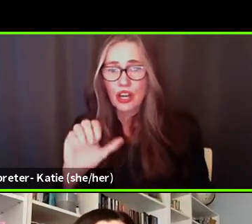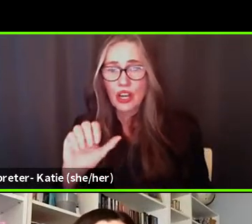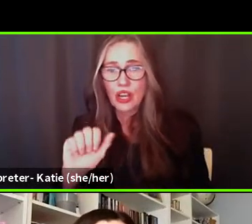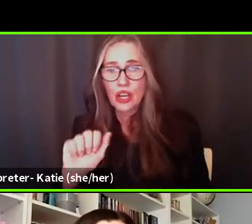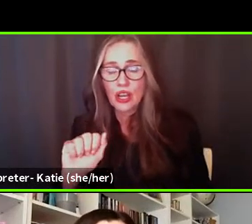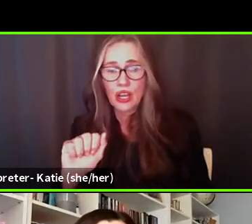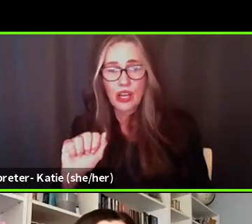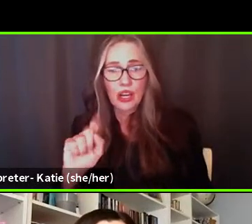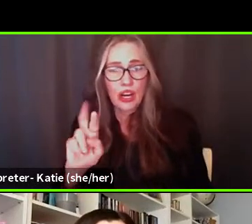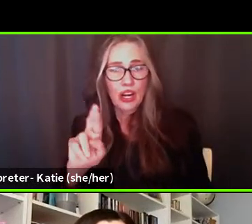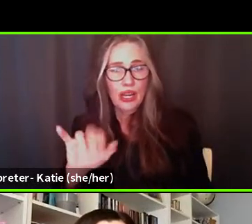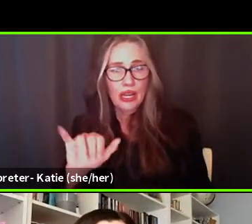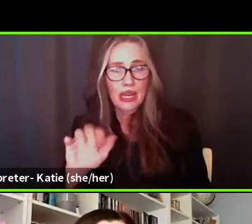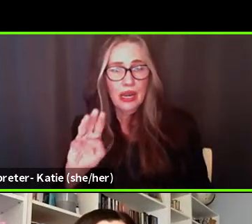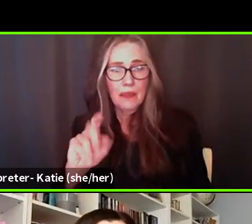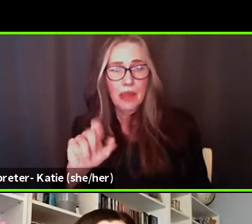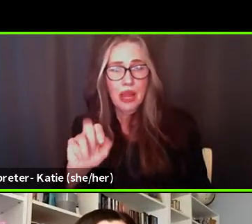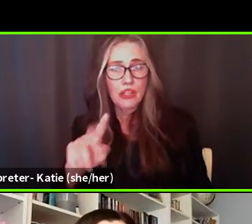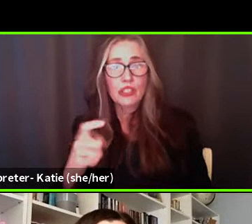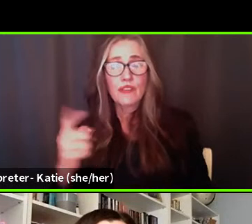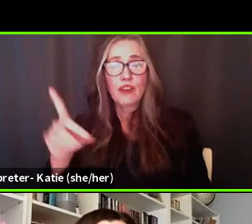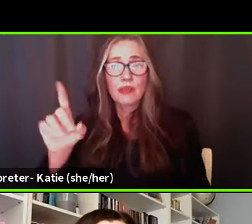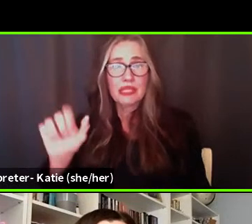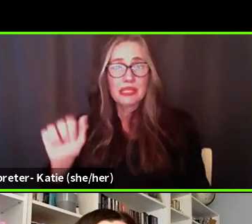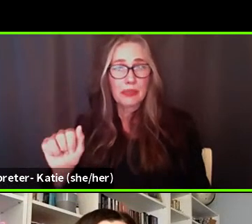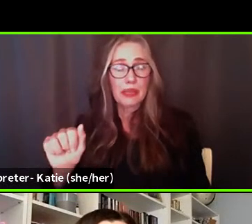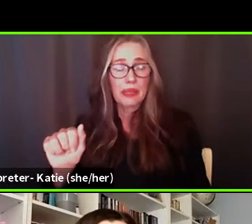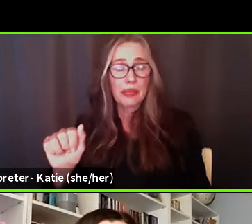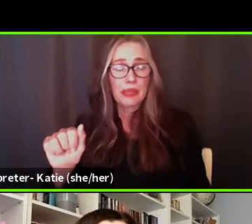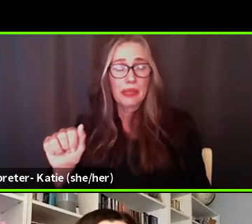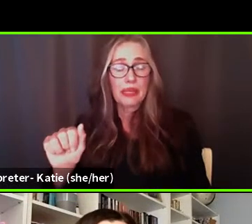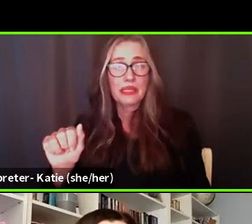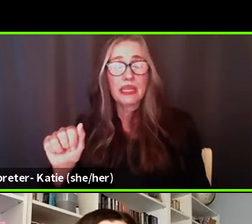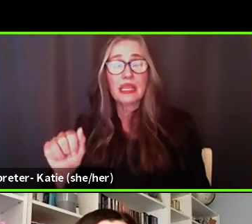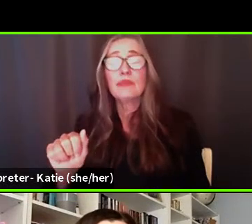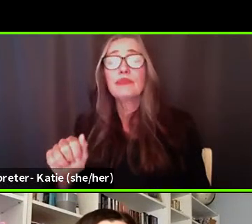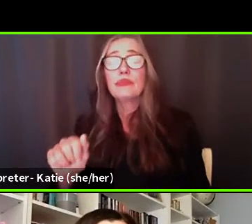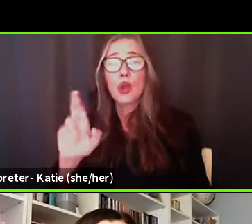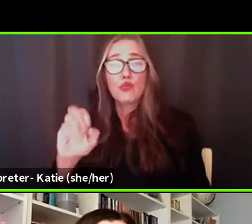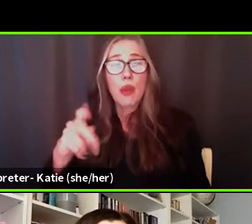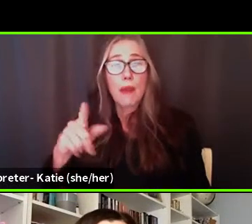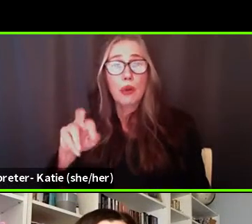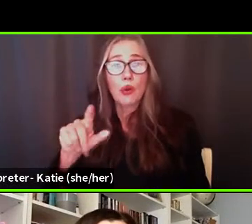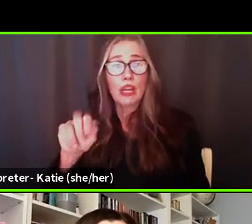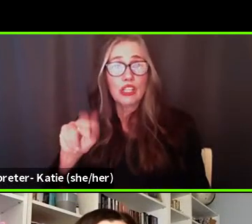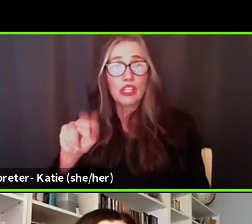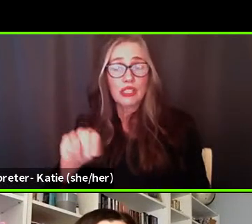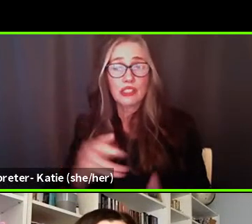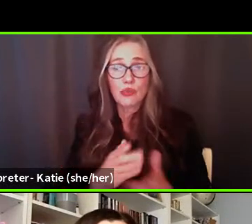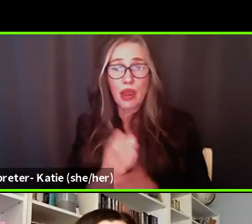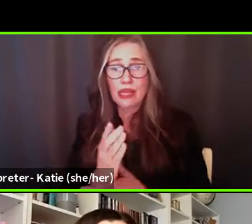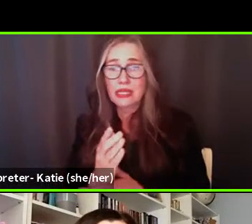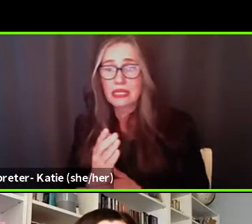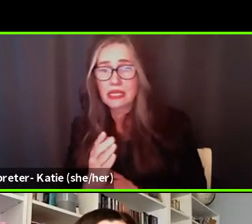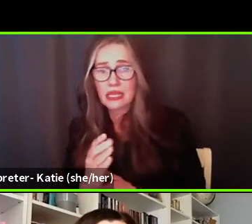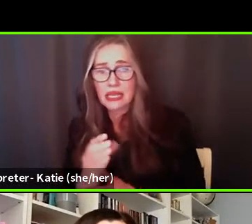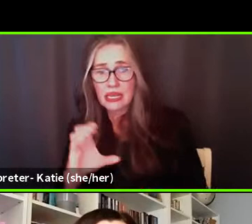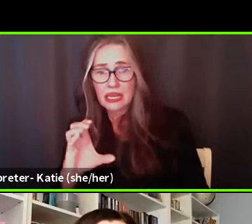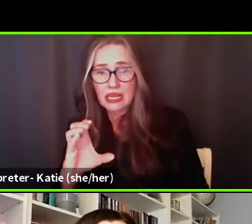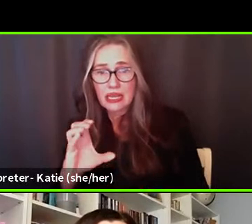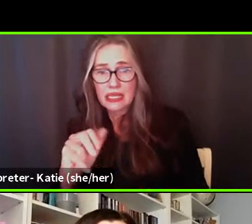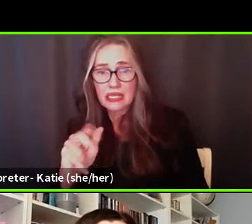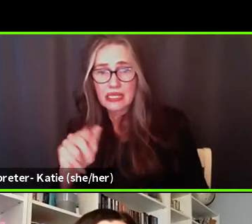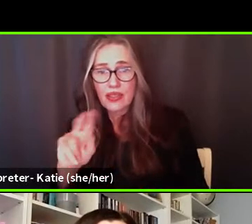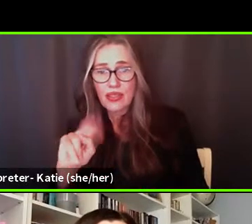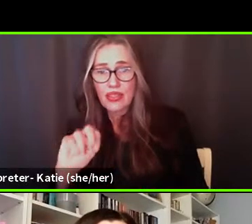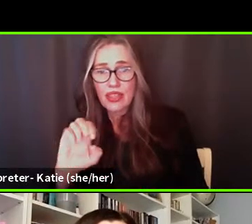education defense fund cynthia chandler from bay area legal incubator and lorena